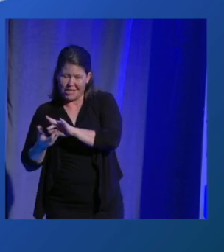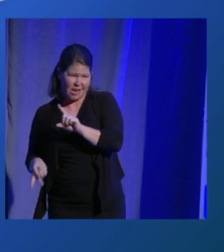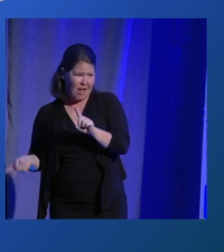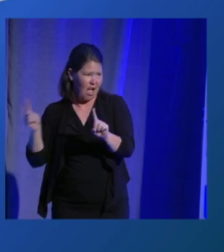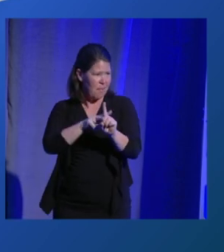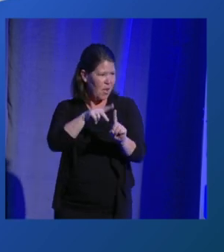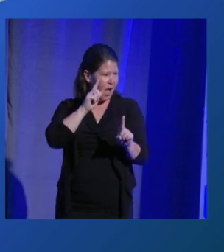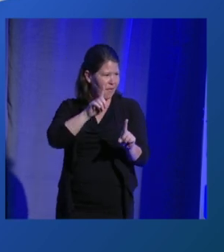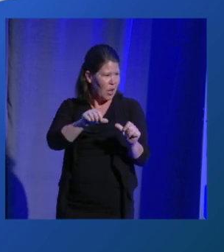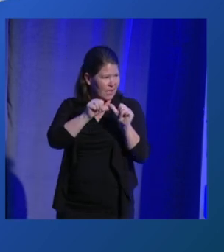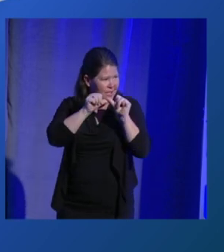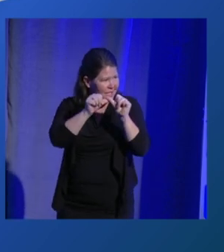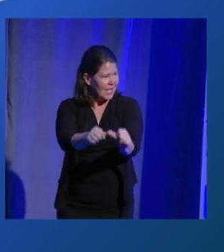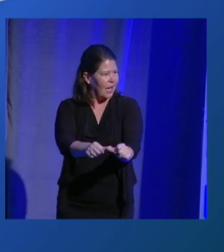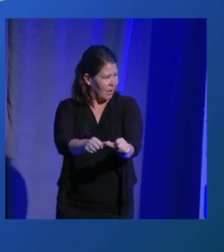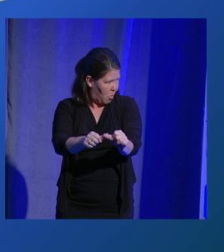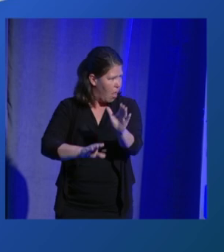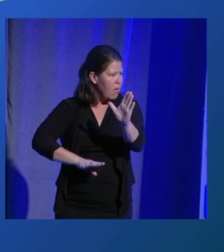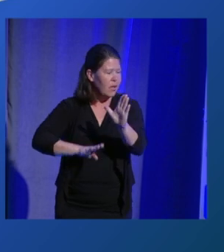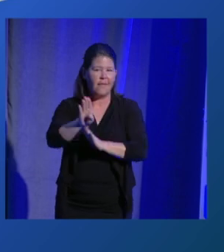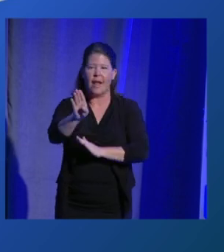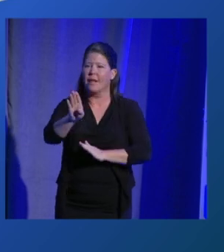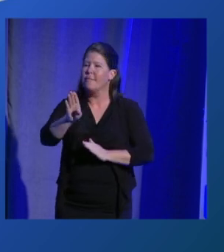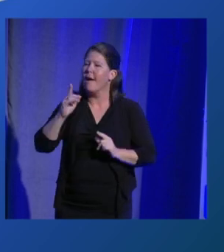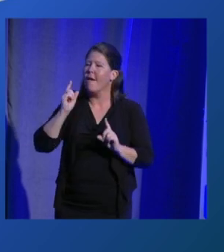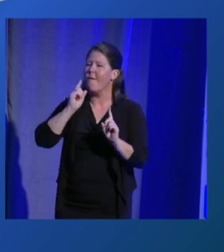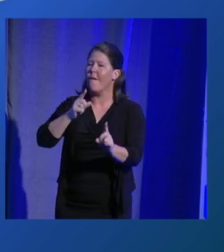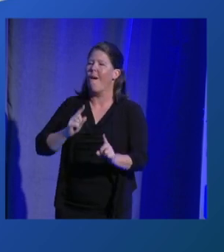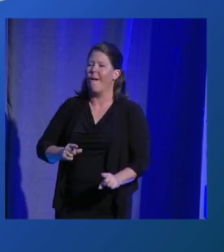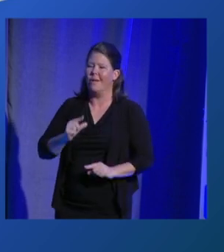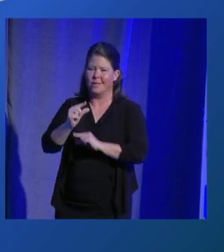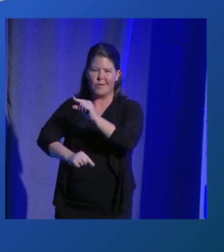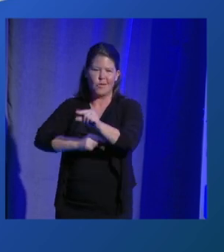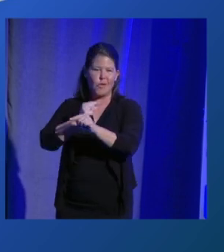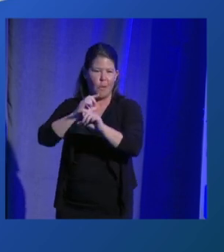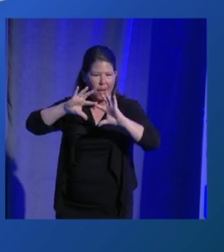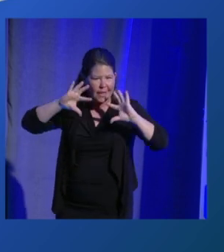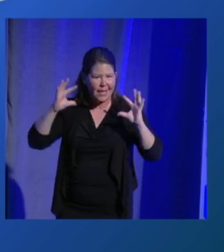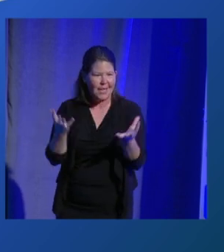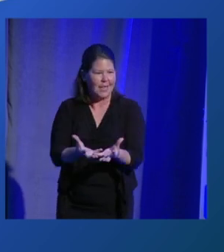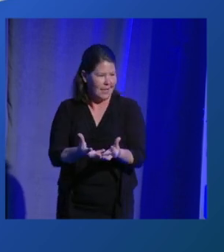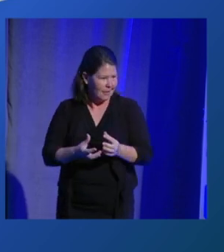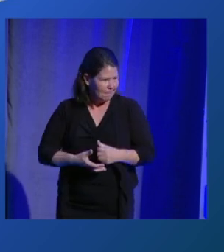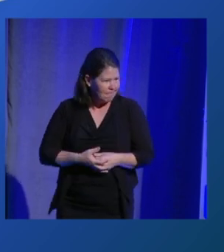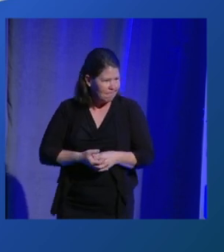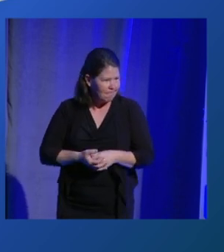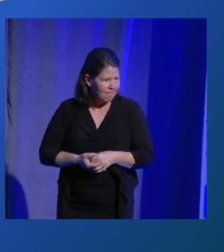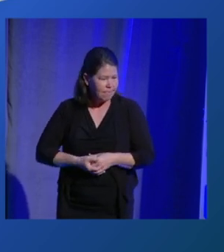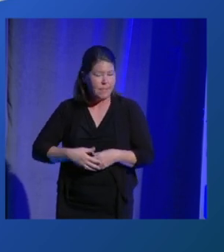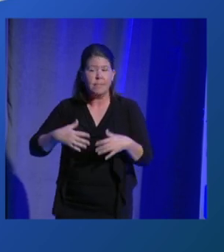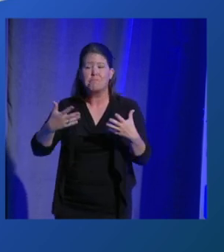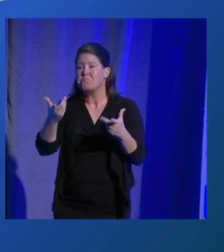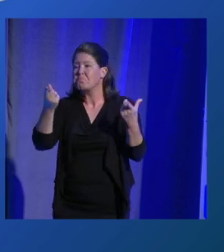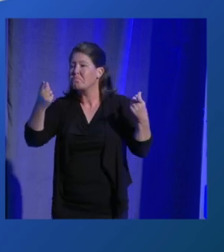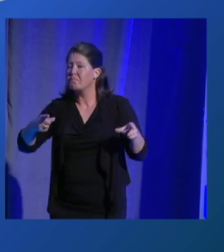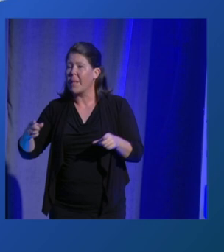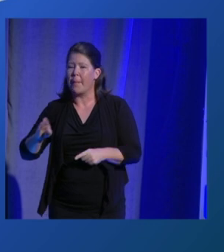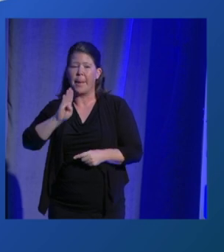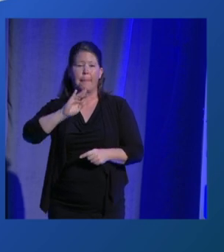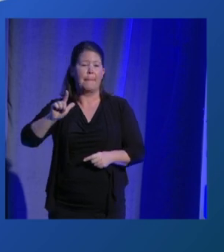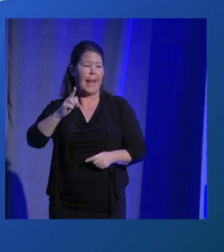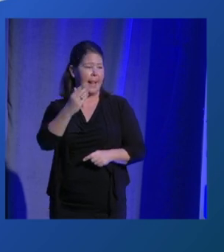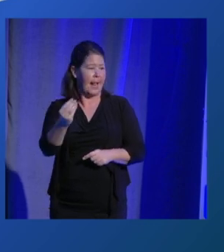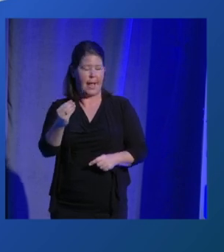development goals globally really what we do we were lucky enough to get funding from the bill of Melinda Gates